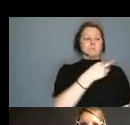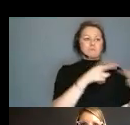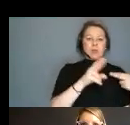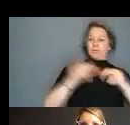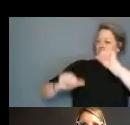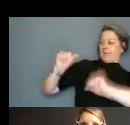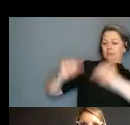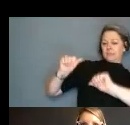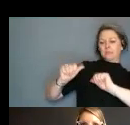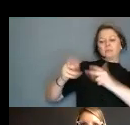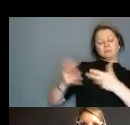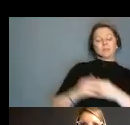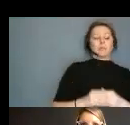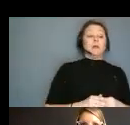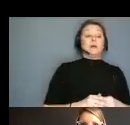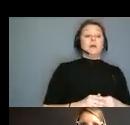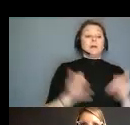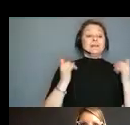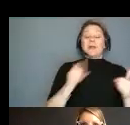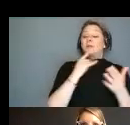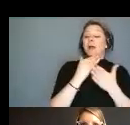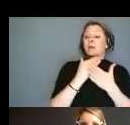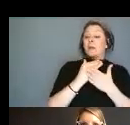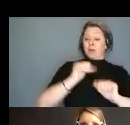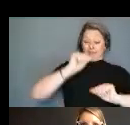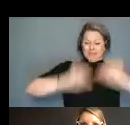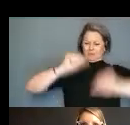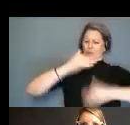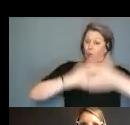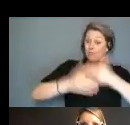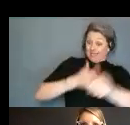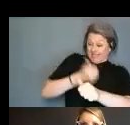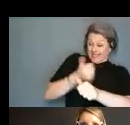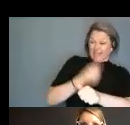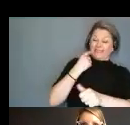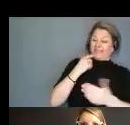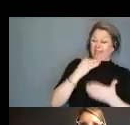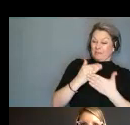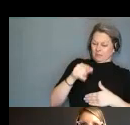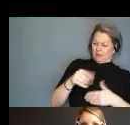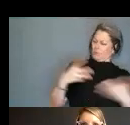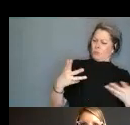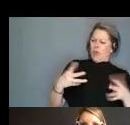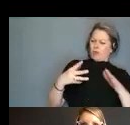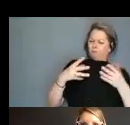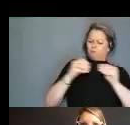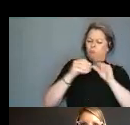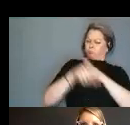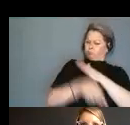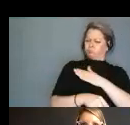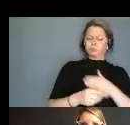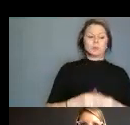So we'll just touch on a little bit of the capacity assessment process itself. And really, again, what we try